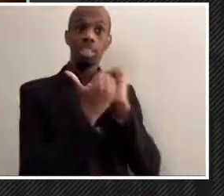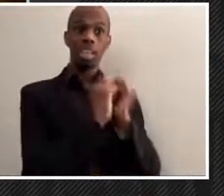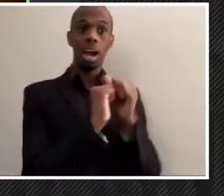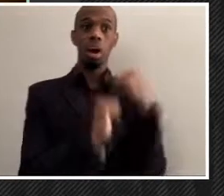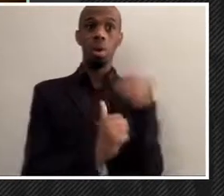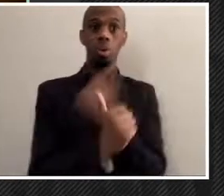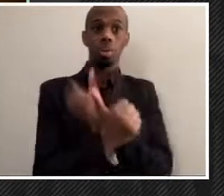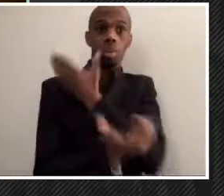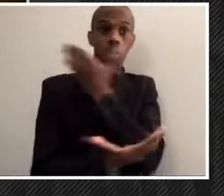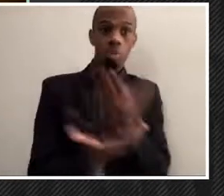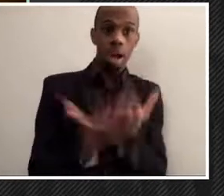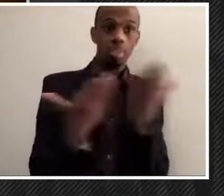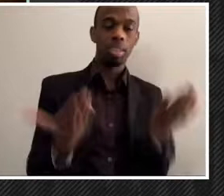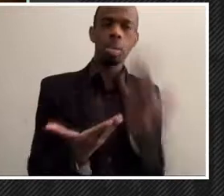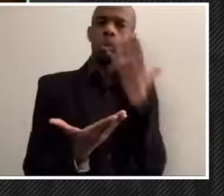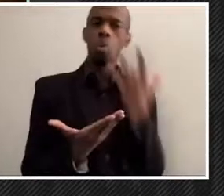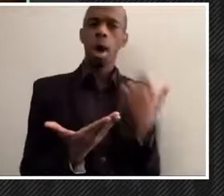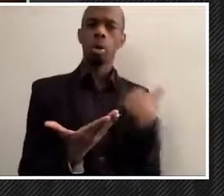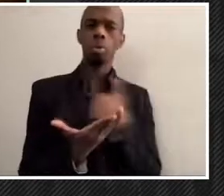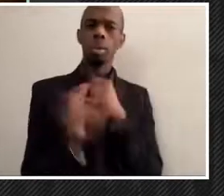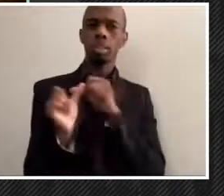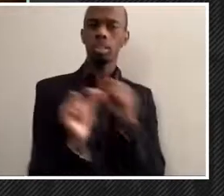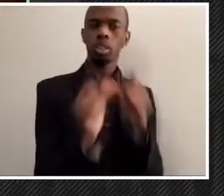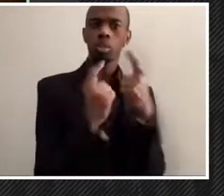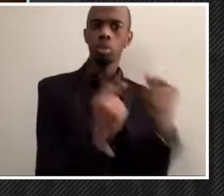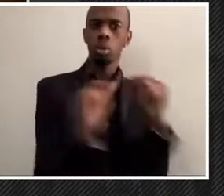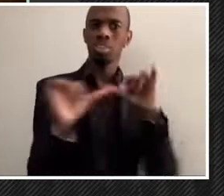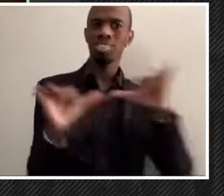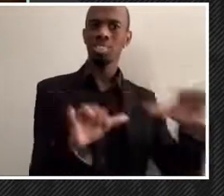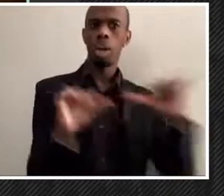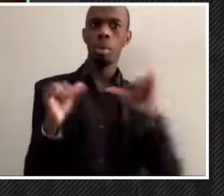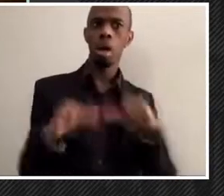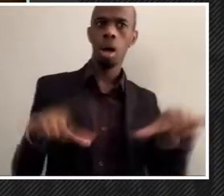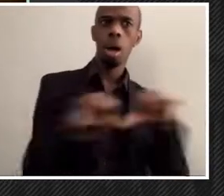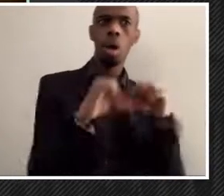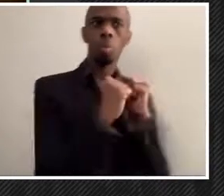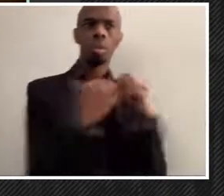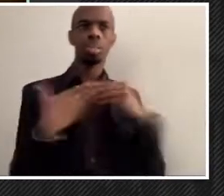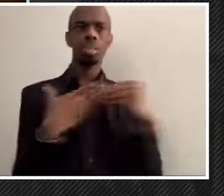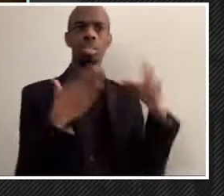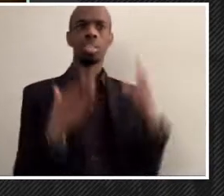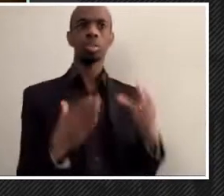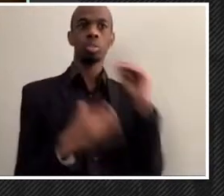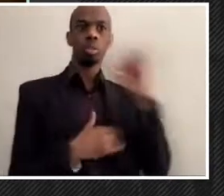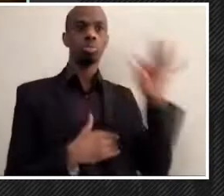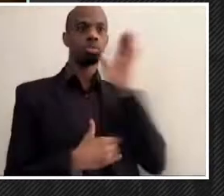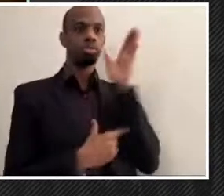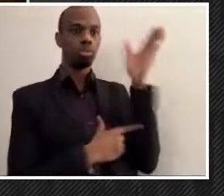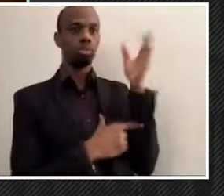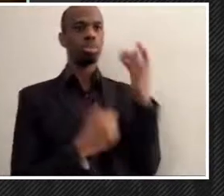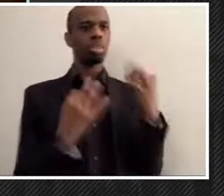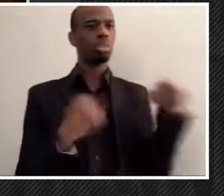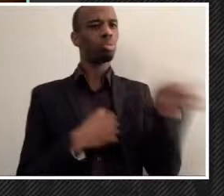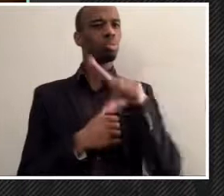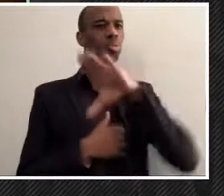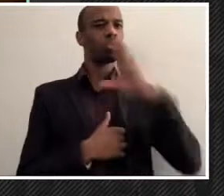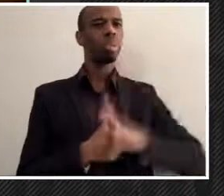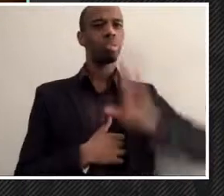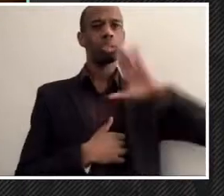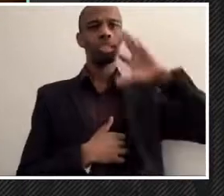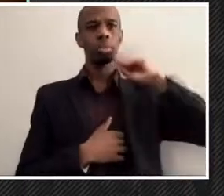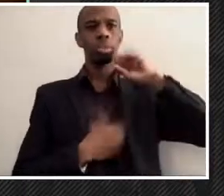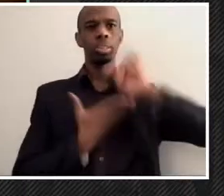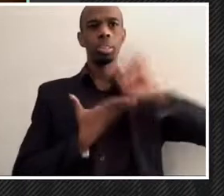to go in that direction with the leaders of the future? You know, if you've never been evicted, how do you know housing,